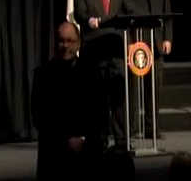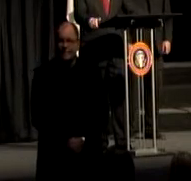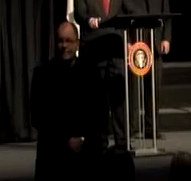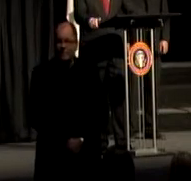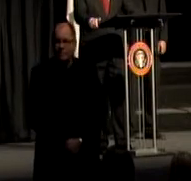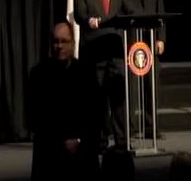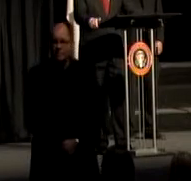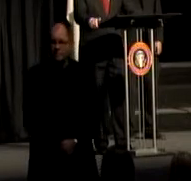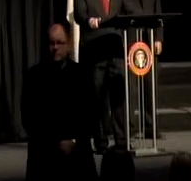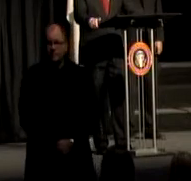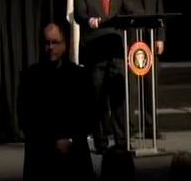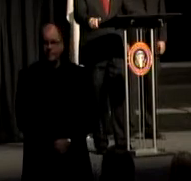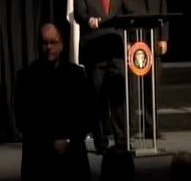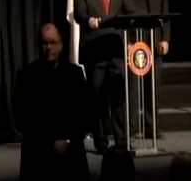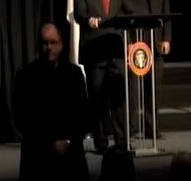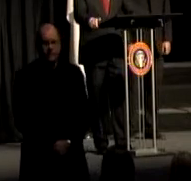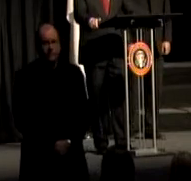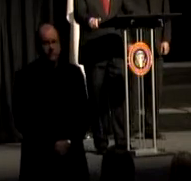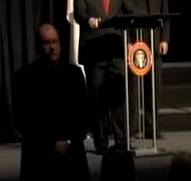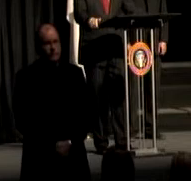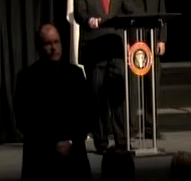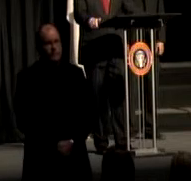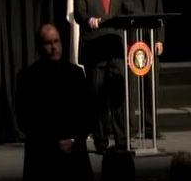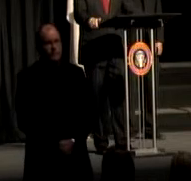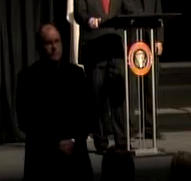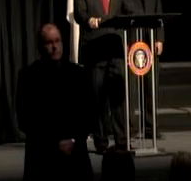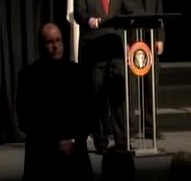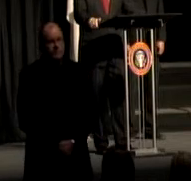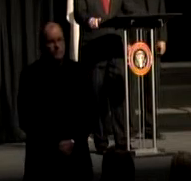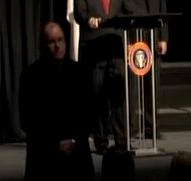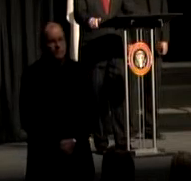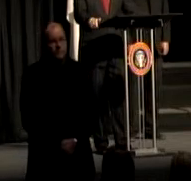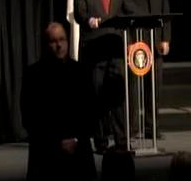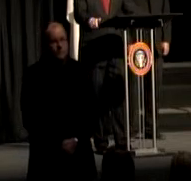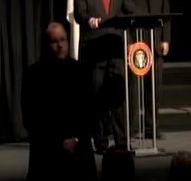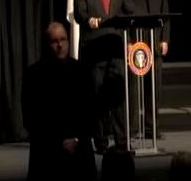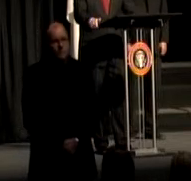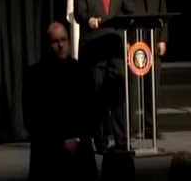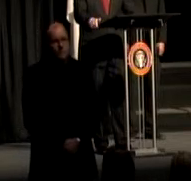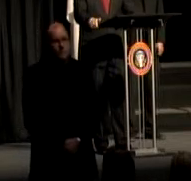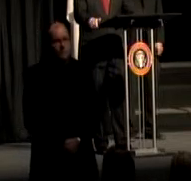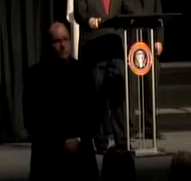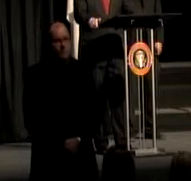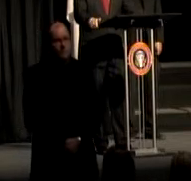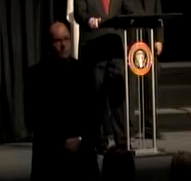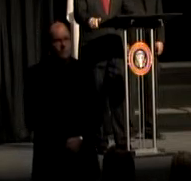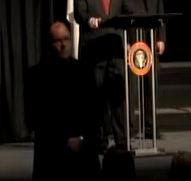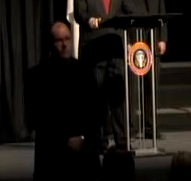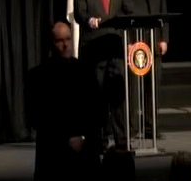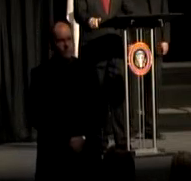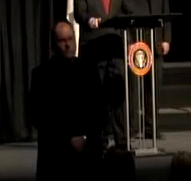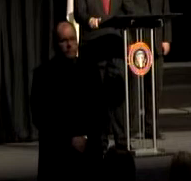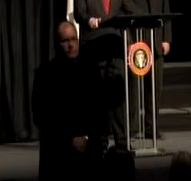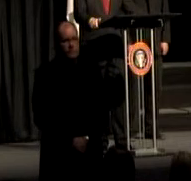where there's a lot of hurting people there's a lot of people that have a whole lot worse off than you do and a whole lot worse off than I do